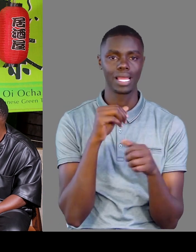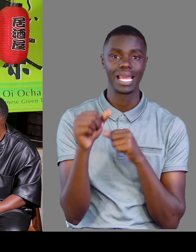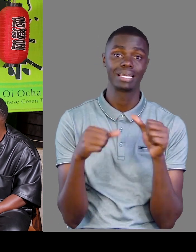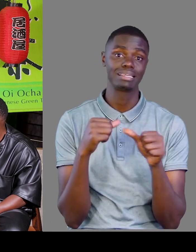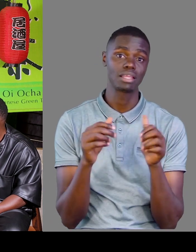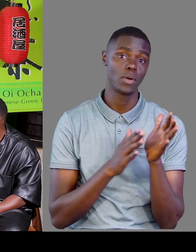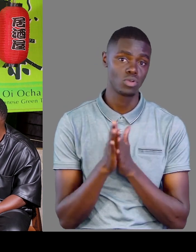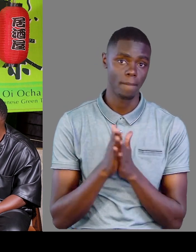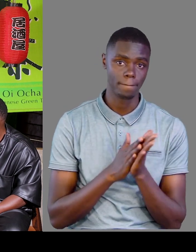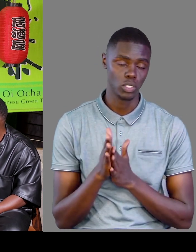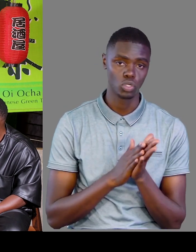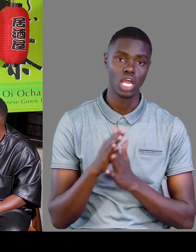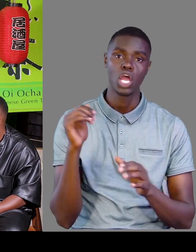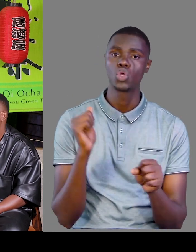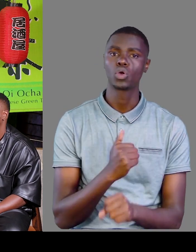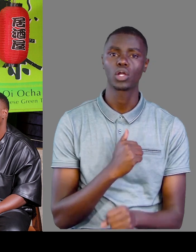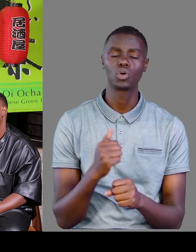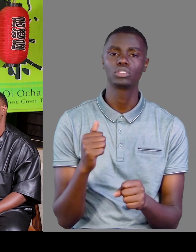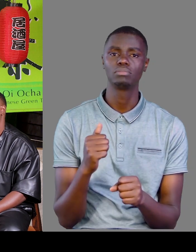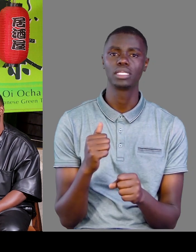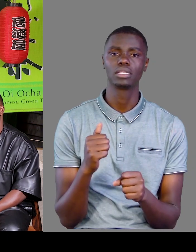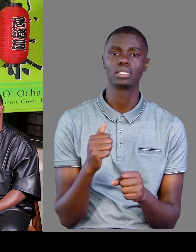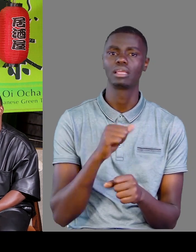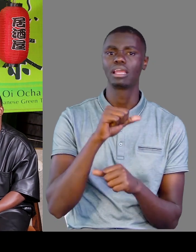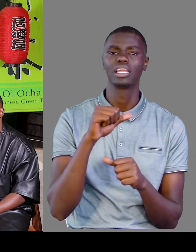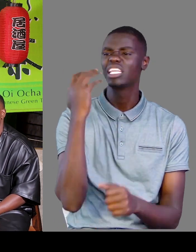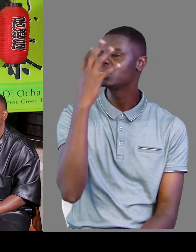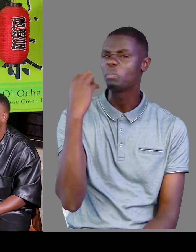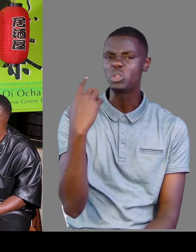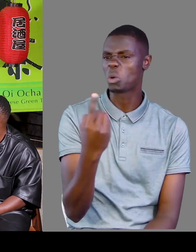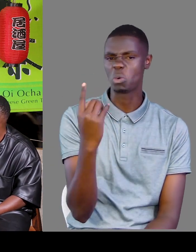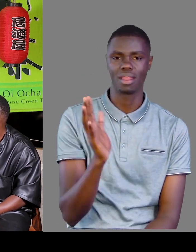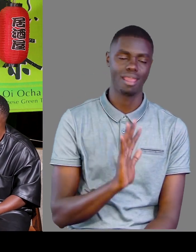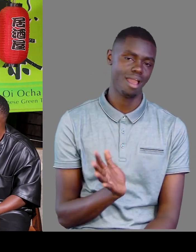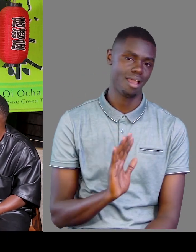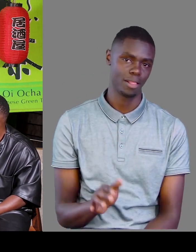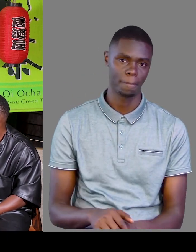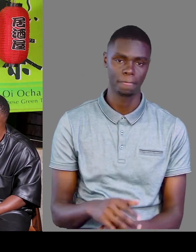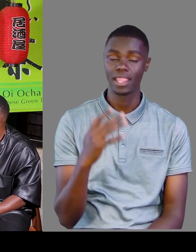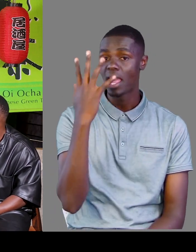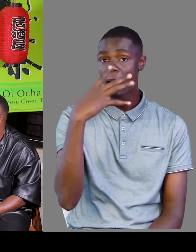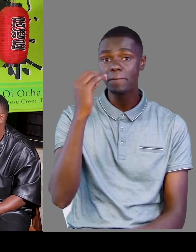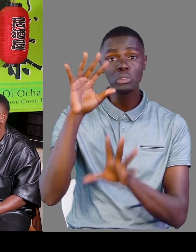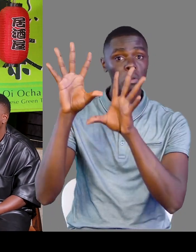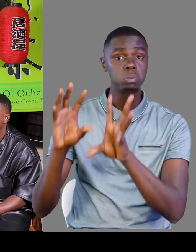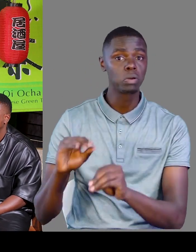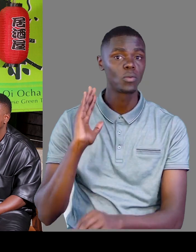it's about ambition. You cannot just be all about beauty. Let me tell you guys, beauty